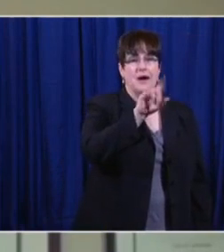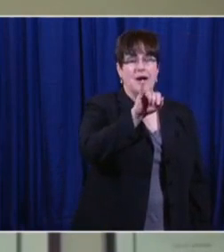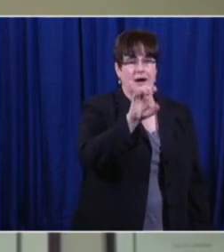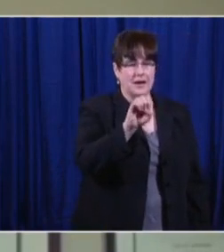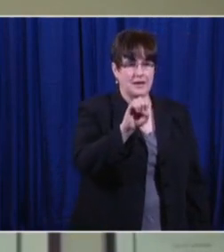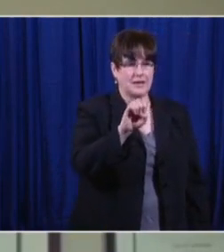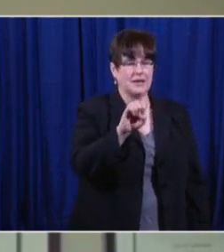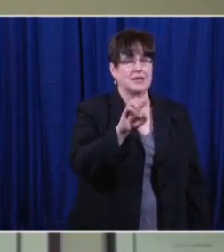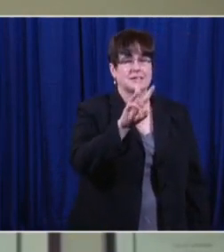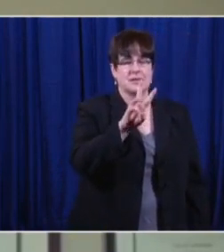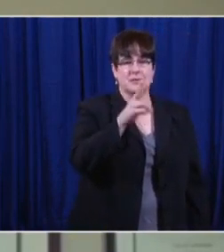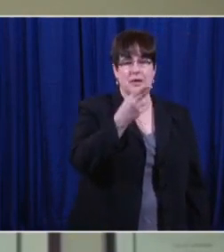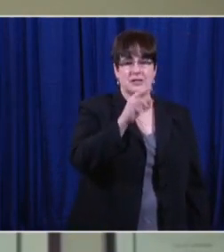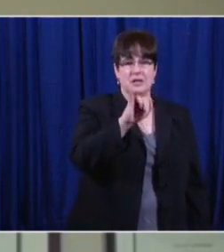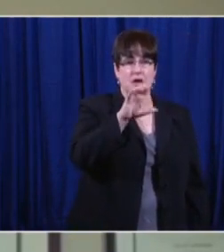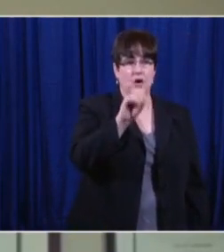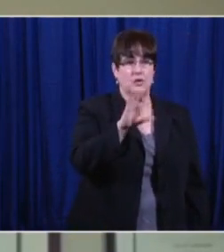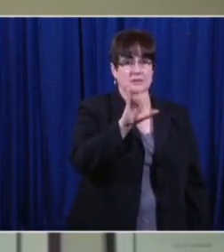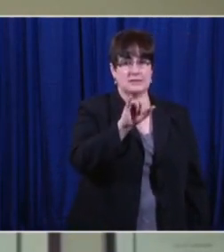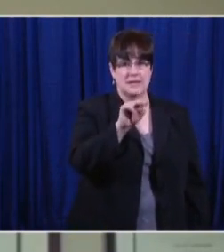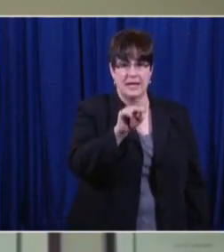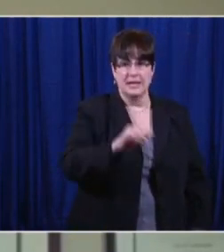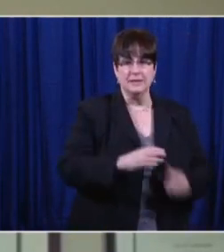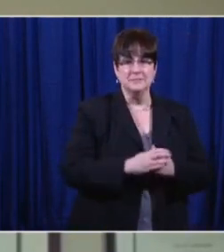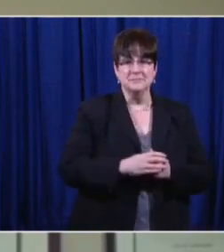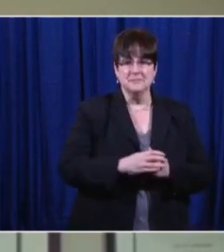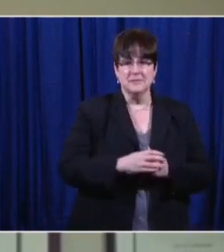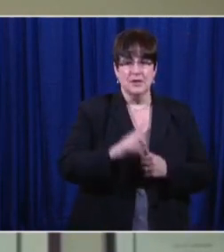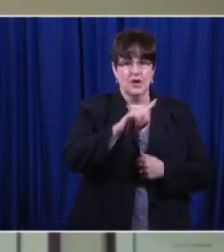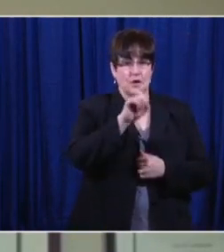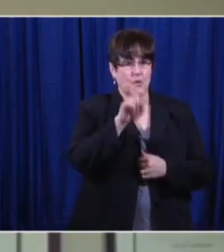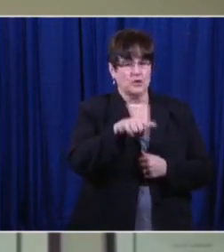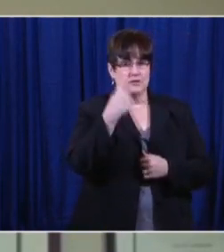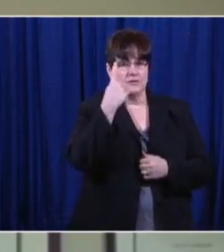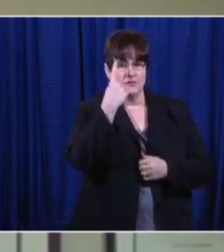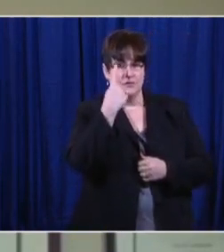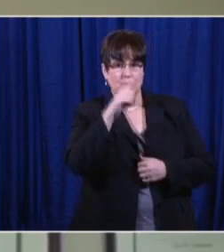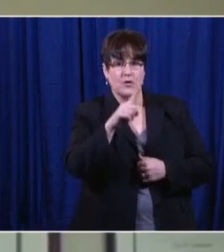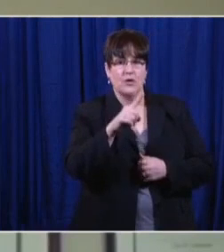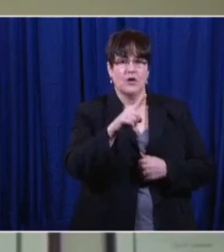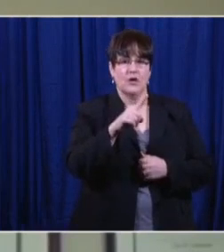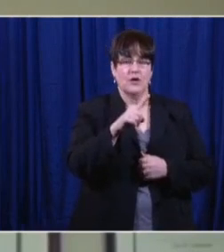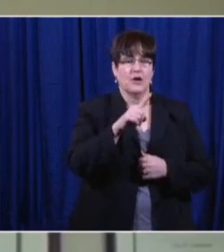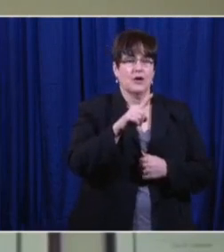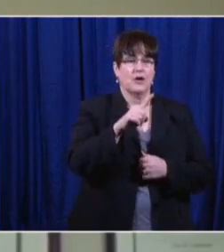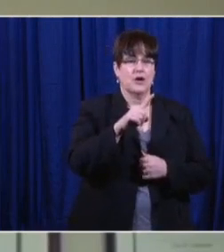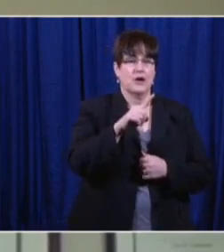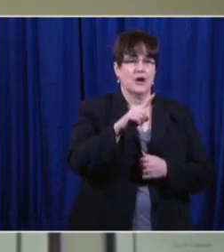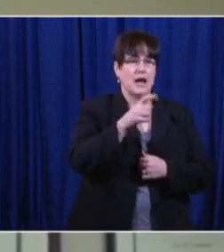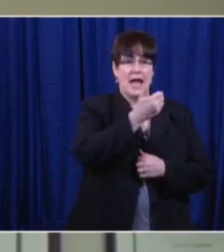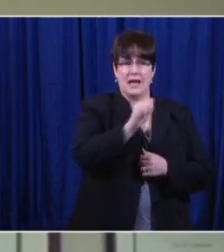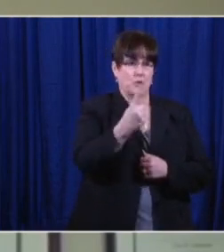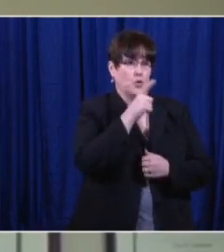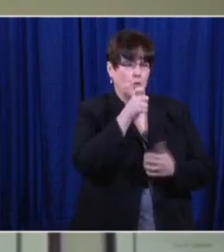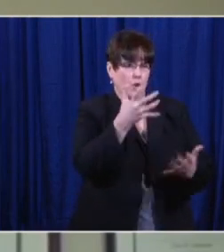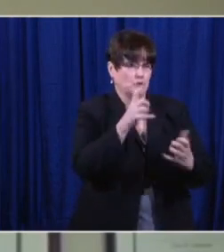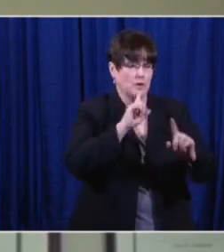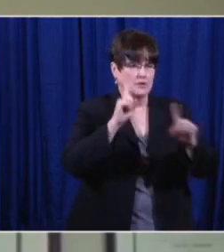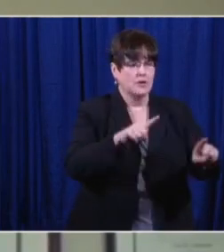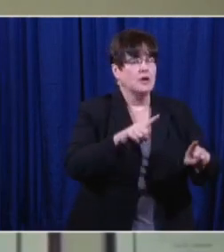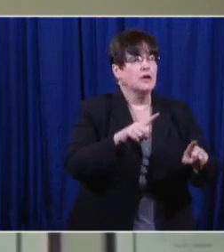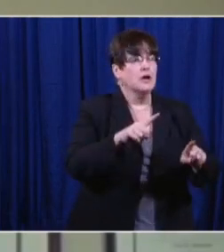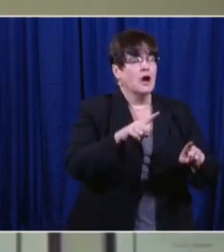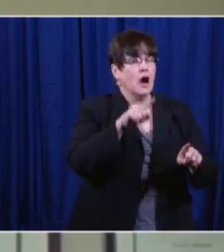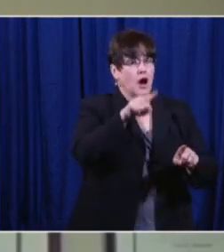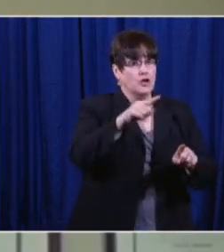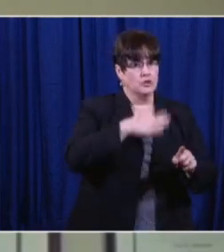Rhonda Lehman and anybody else who would want to chime in. At this point, are you ready to, at a very minimum, ask